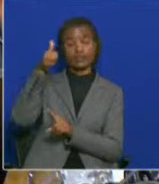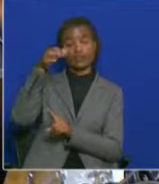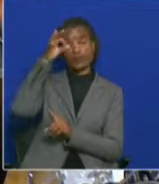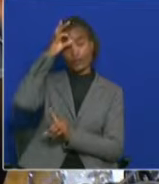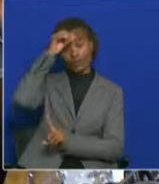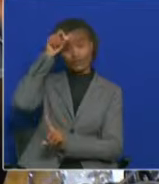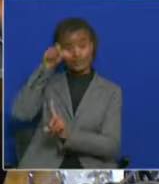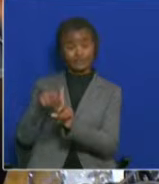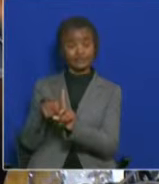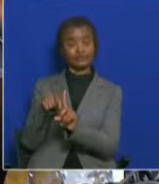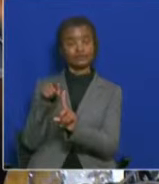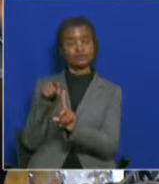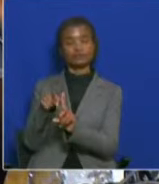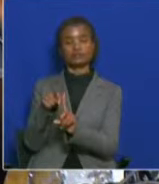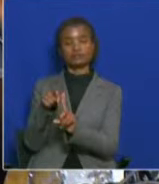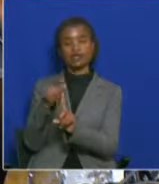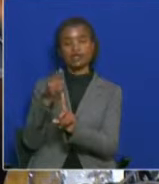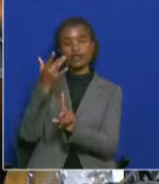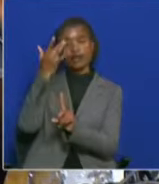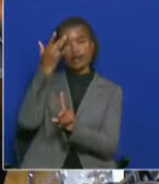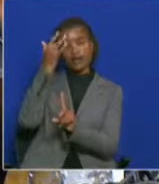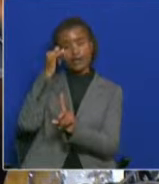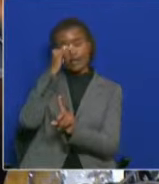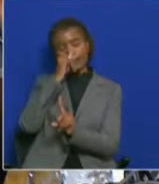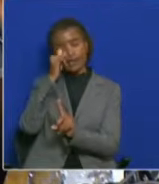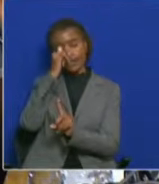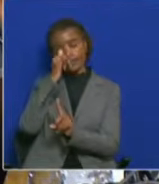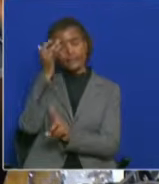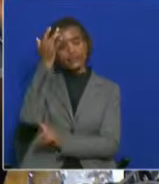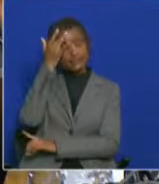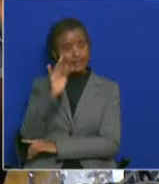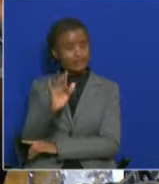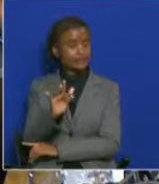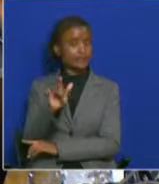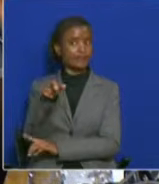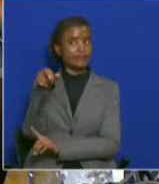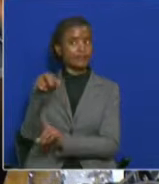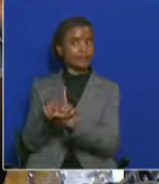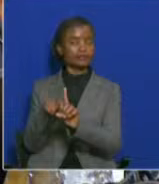officer, a senior member of the service